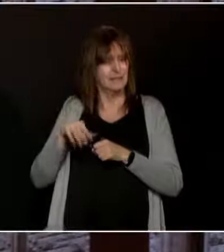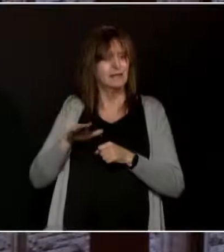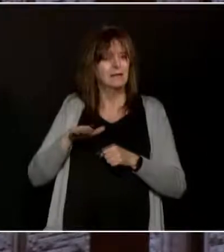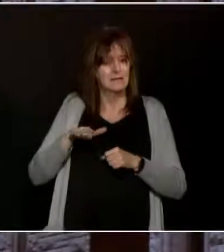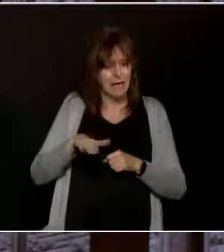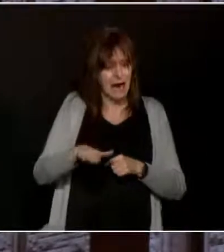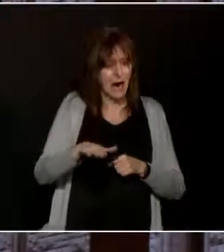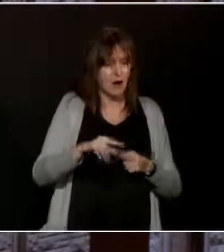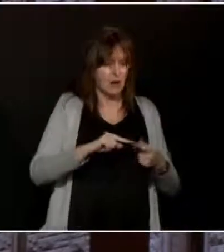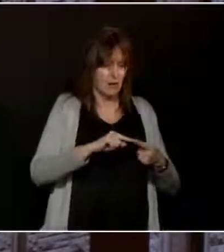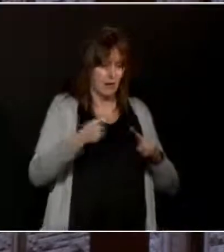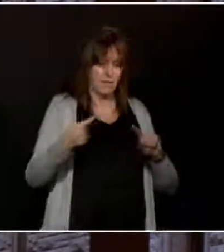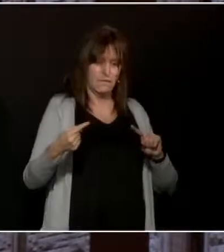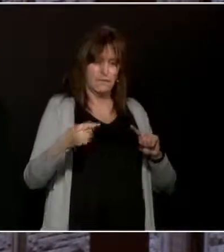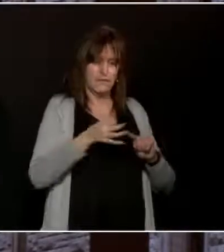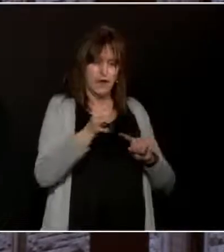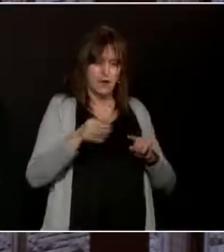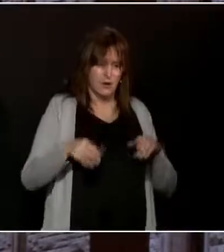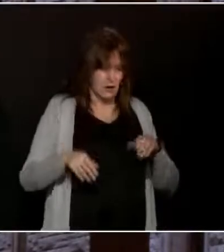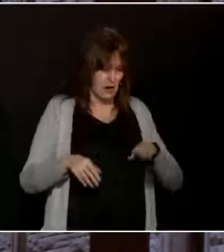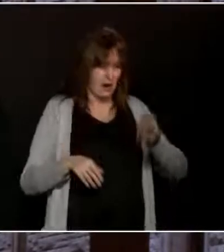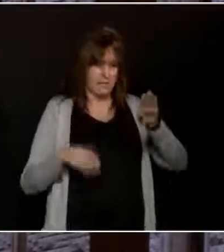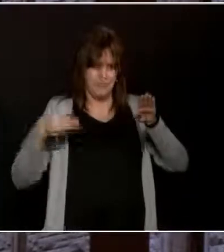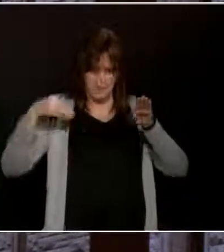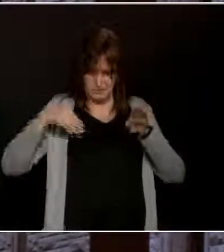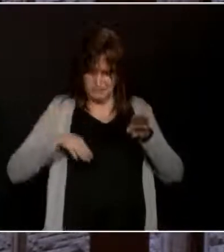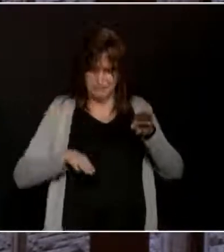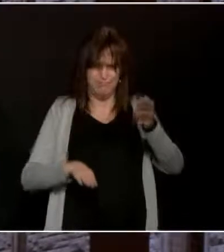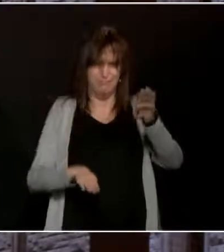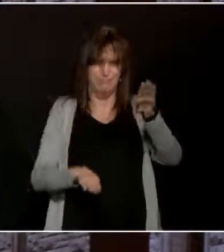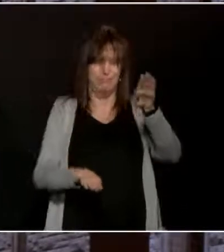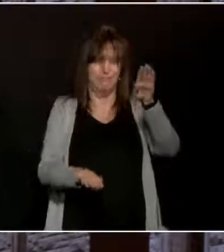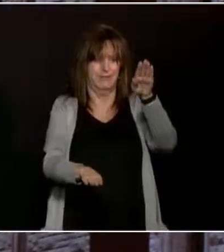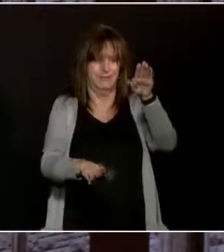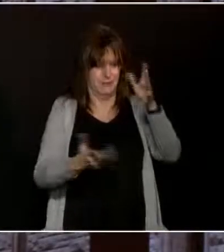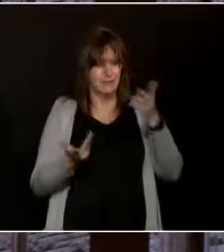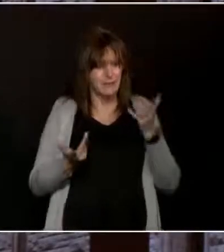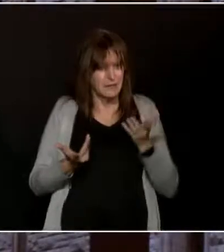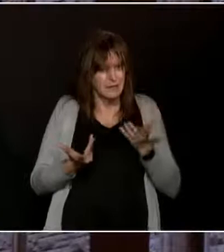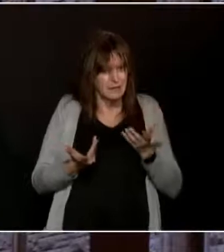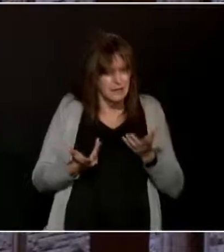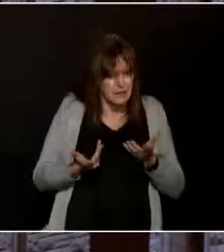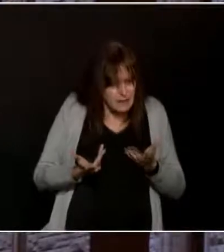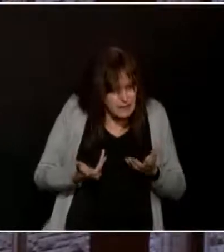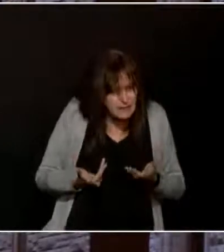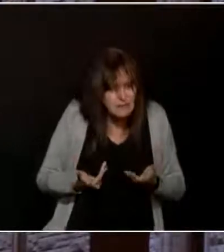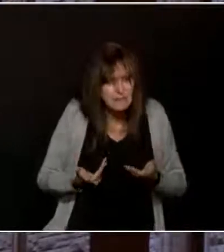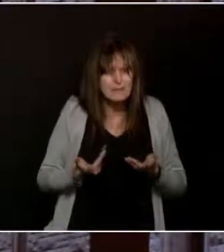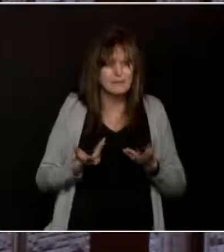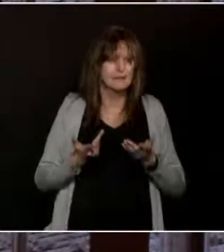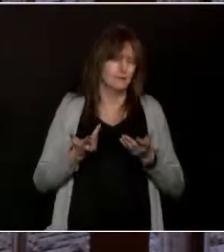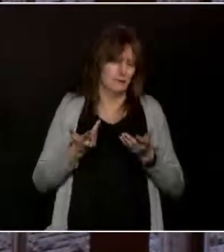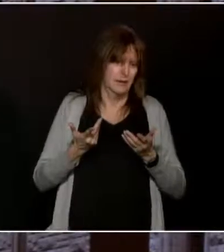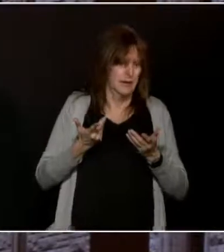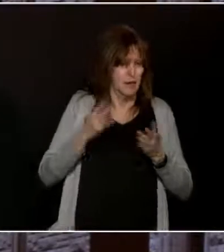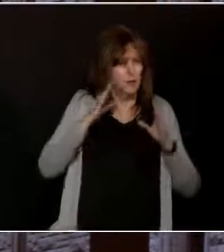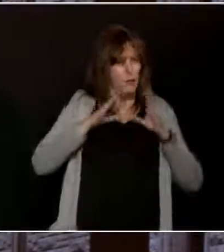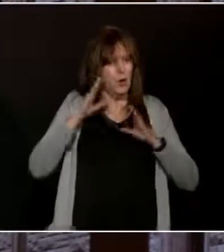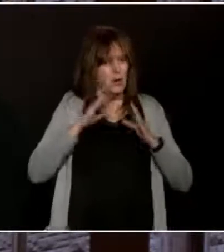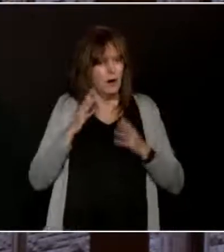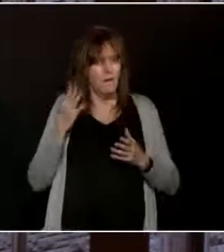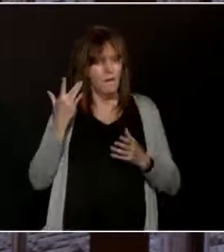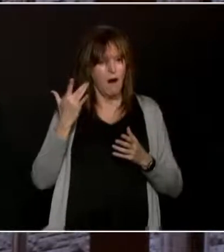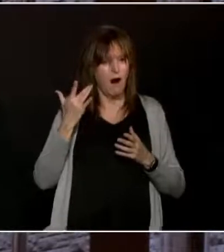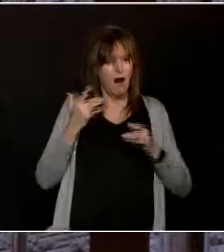encouraging part for us is that rather than one, we were worried mostly as they're coming down, the other one just would start ramping up fast on top of the